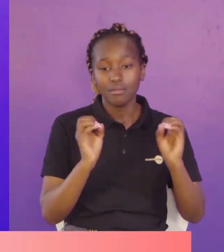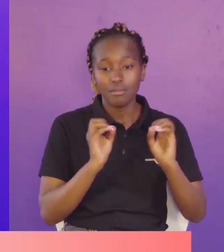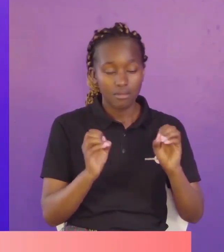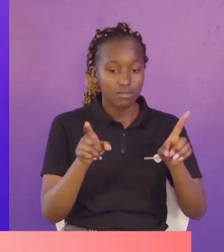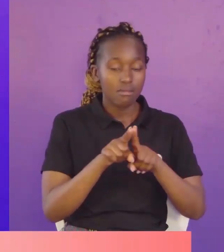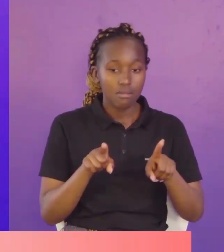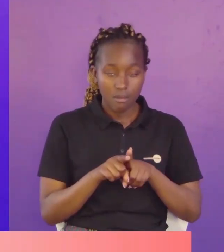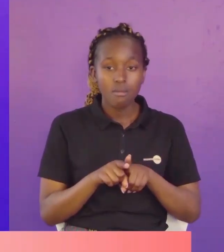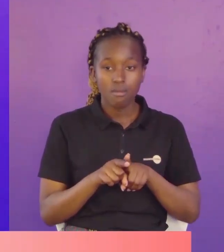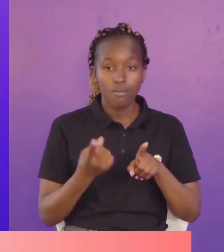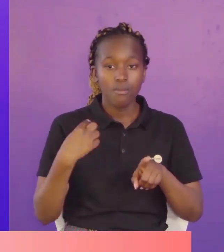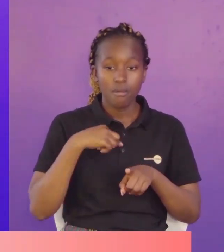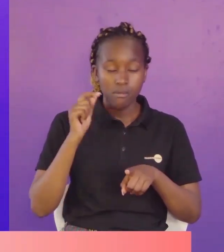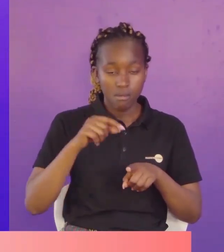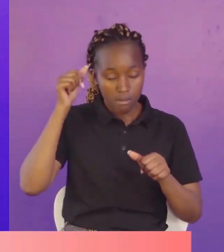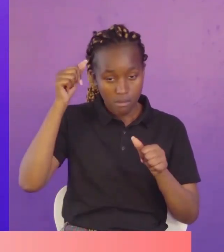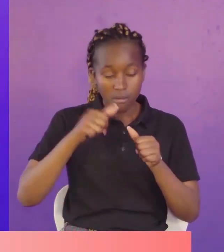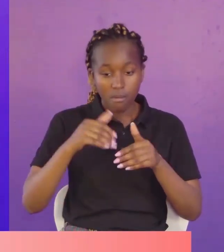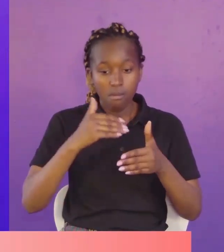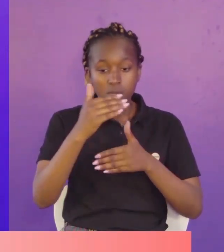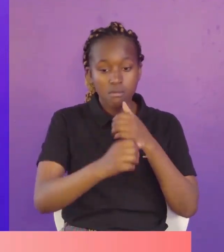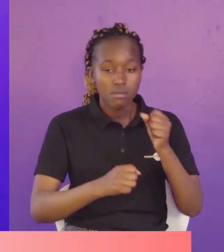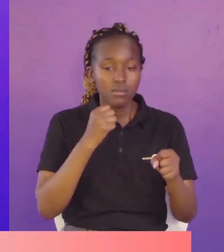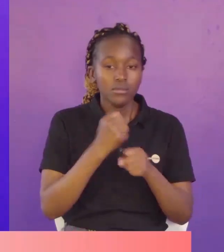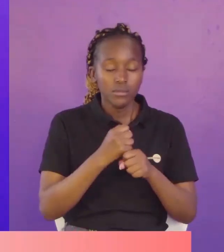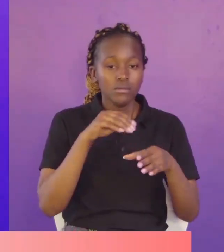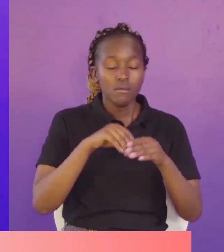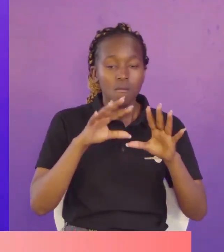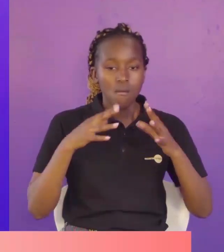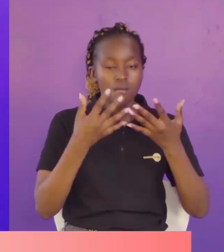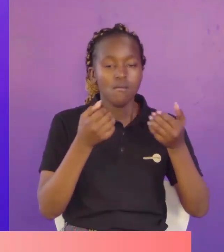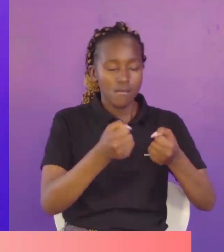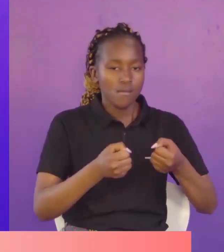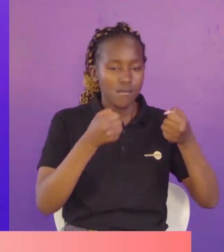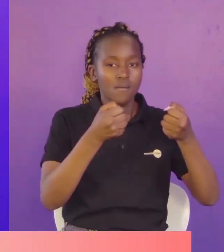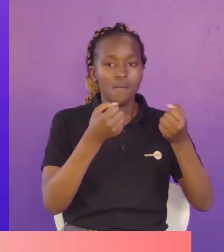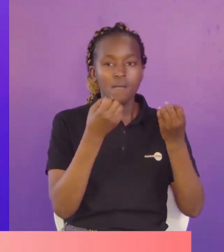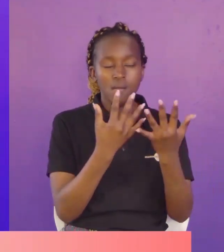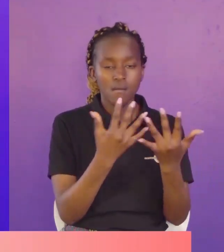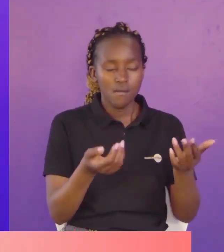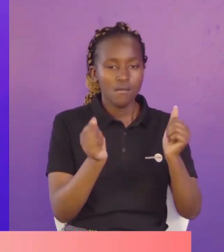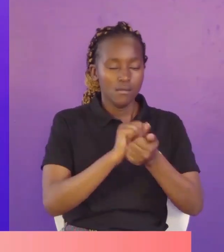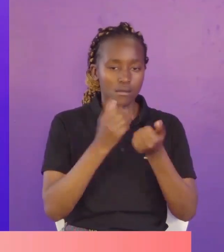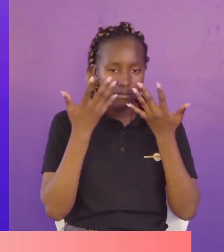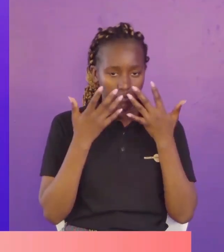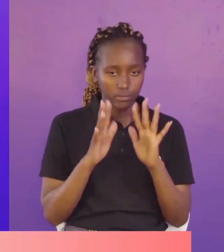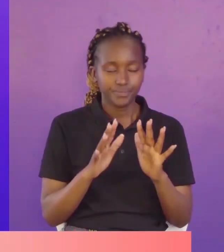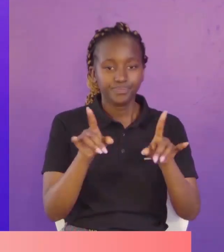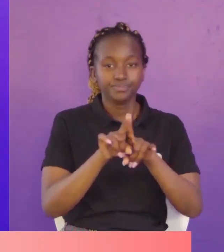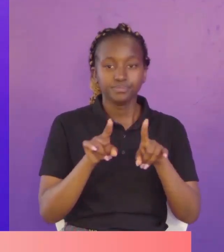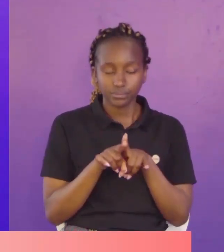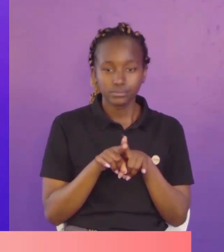in next year's World Cup, Yeah. the things have changed. Yeah. And we are